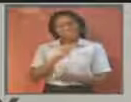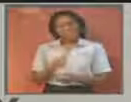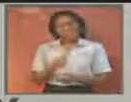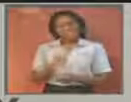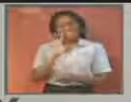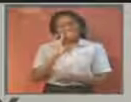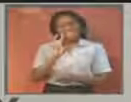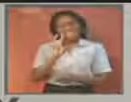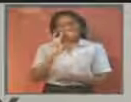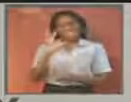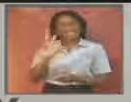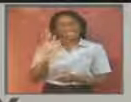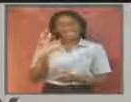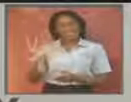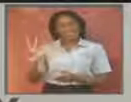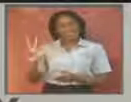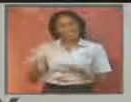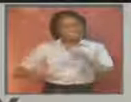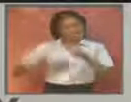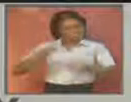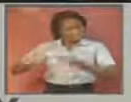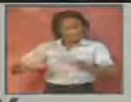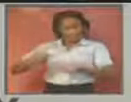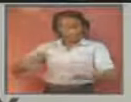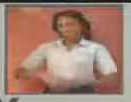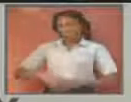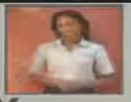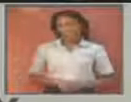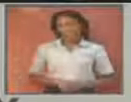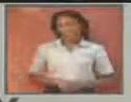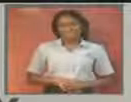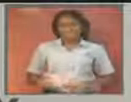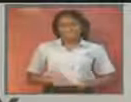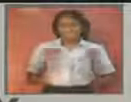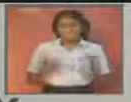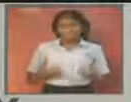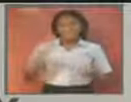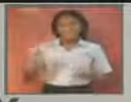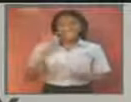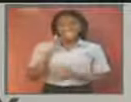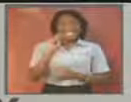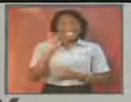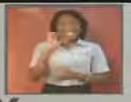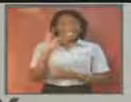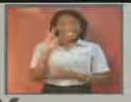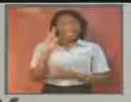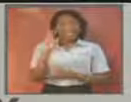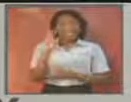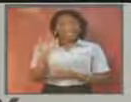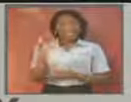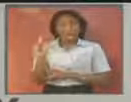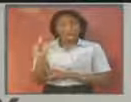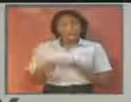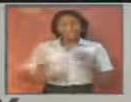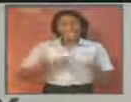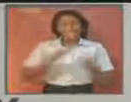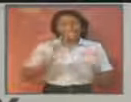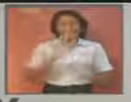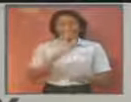5,633 doses. In our current drive at Tacarigua Racket Center, we have given